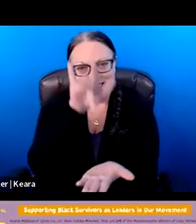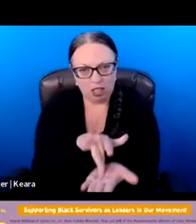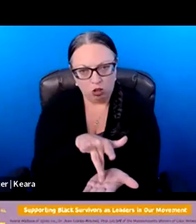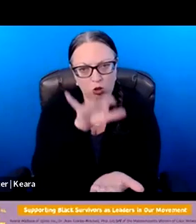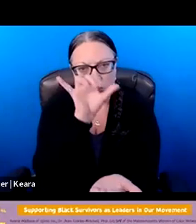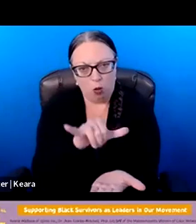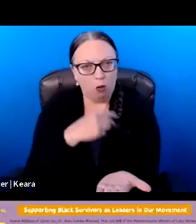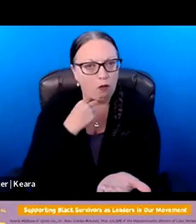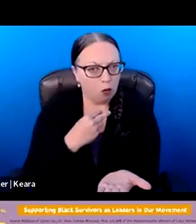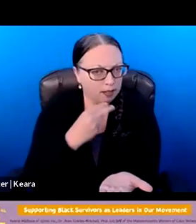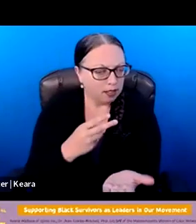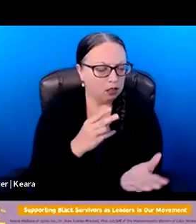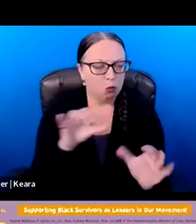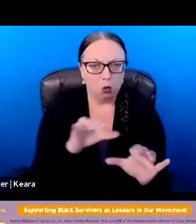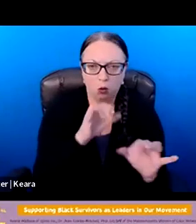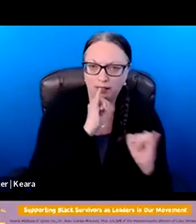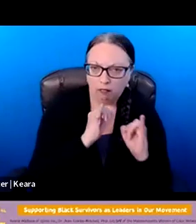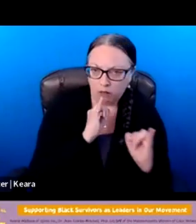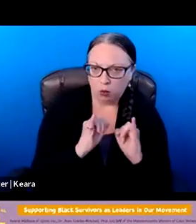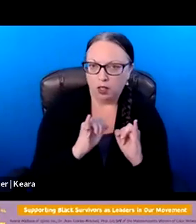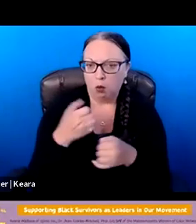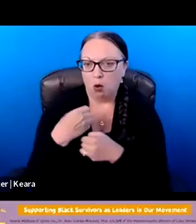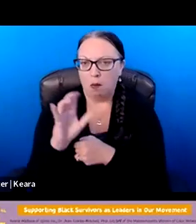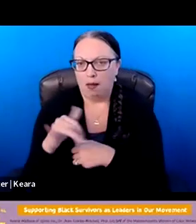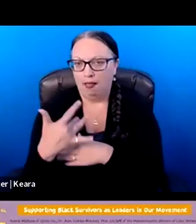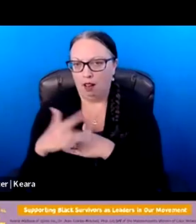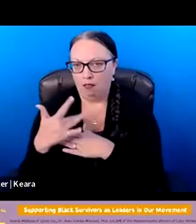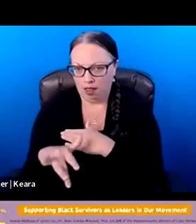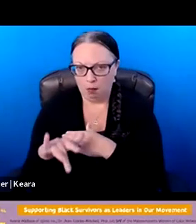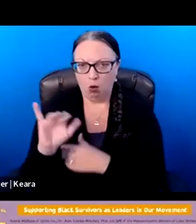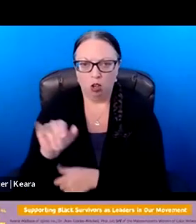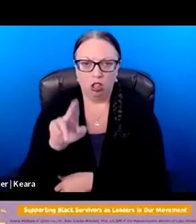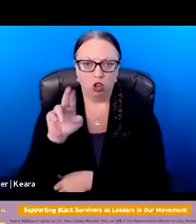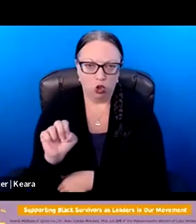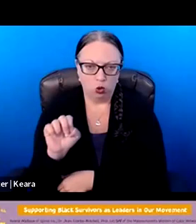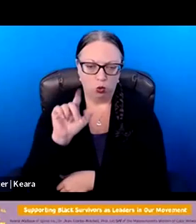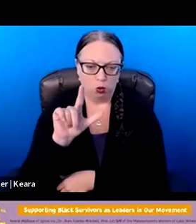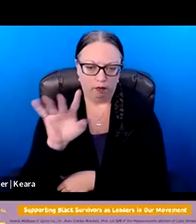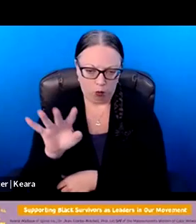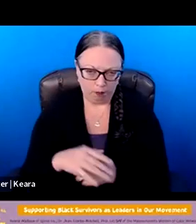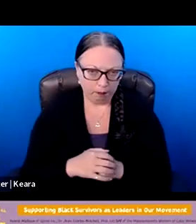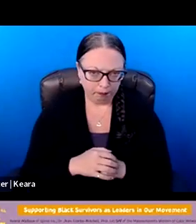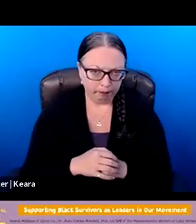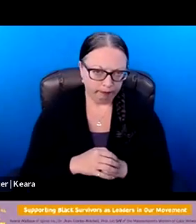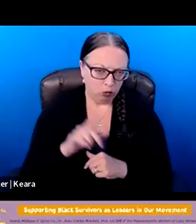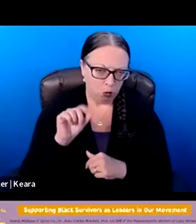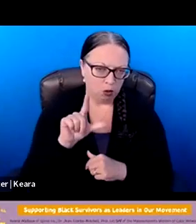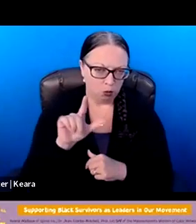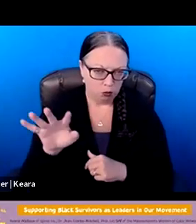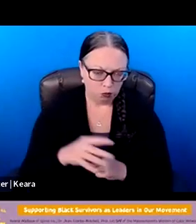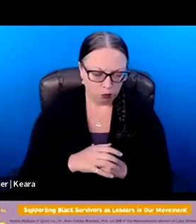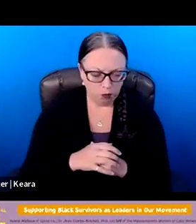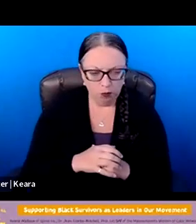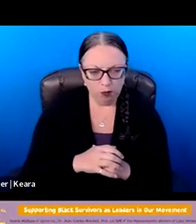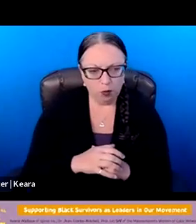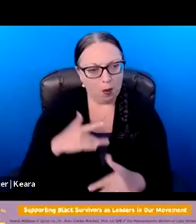some stuff together to make that available in June 24. So I'm excited about that